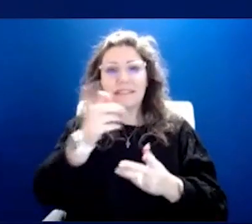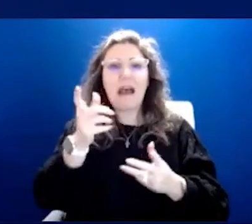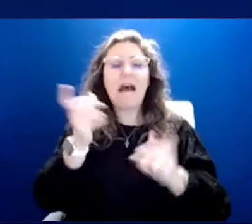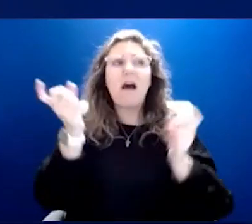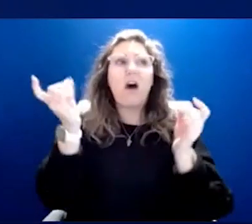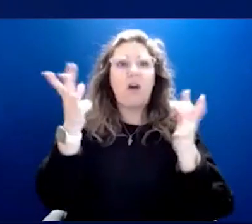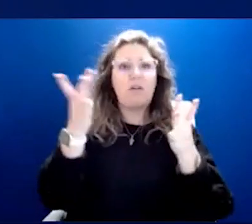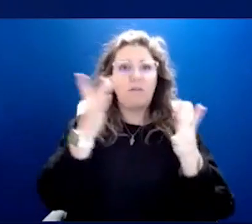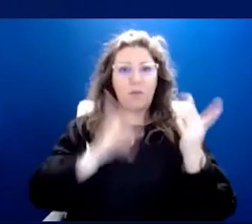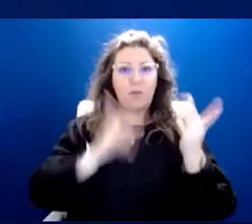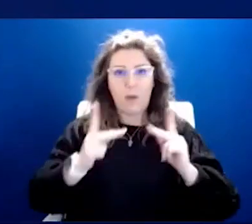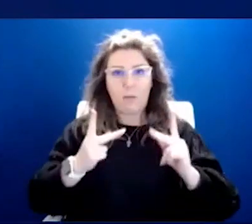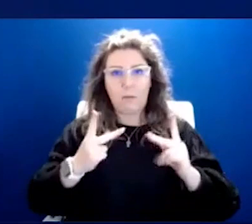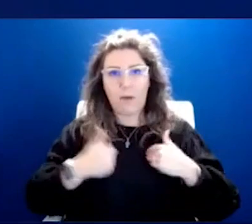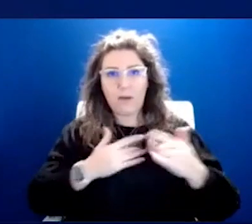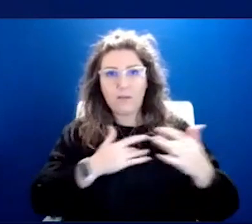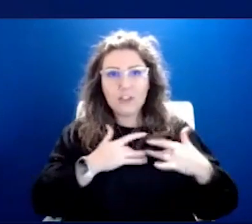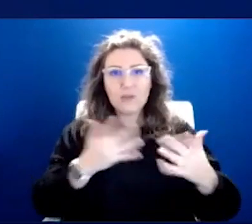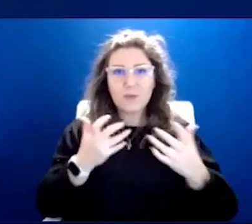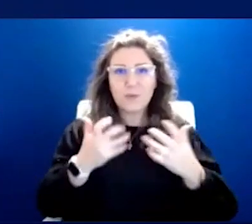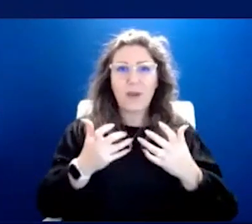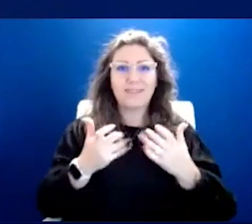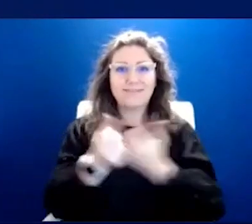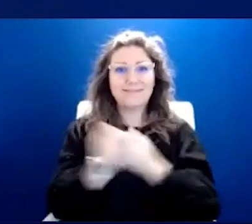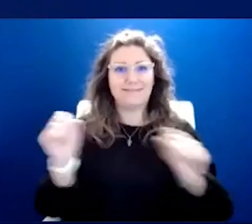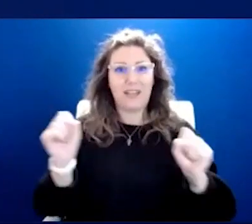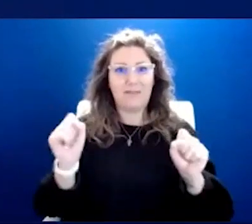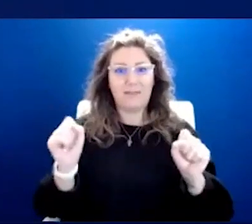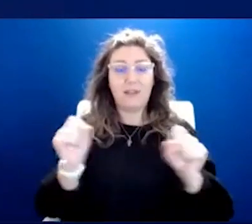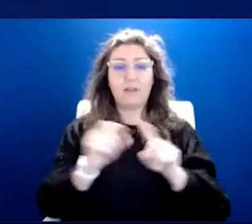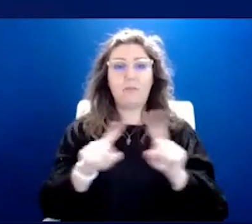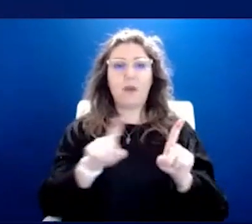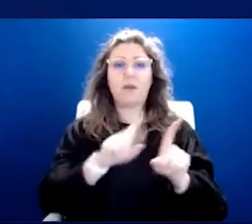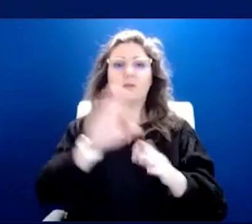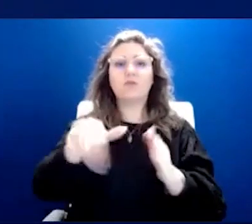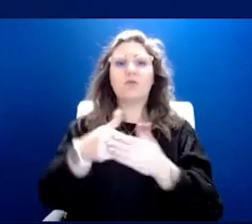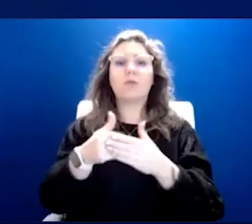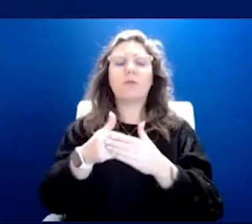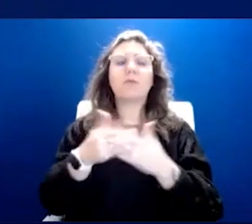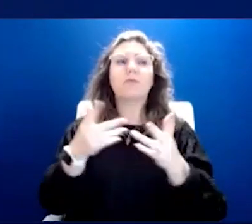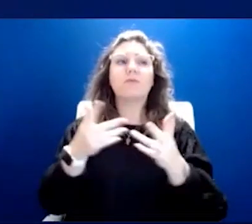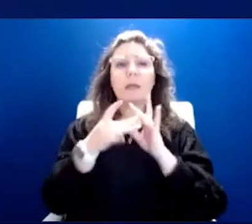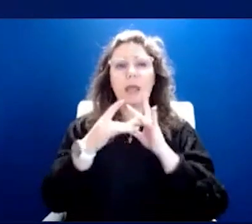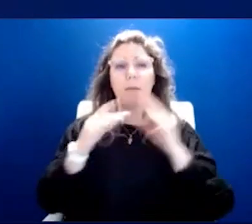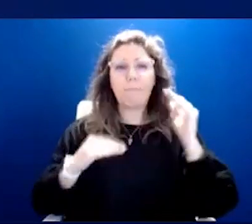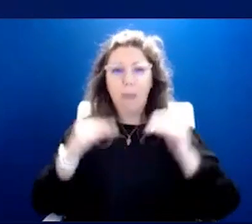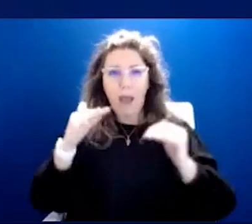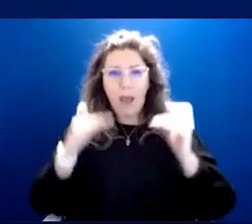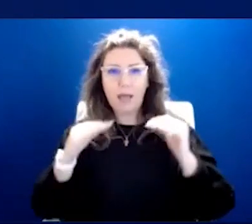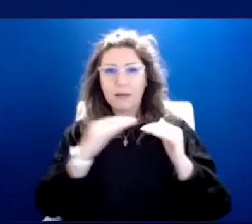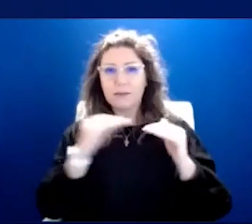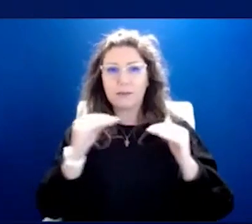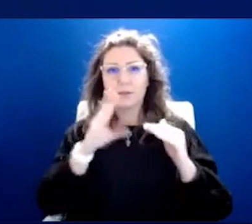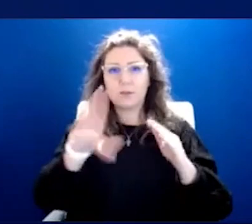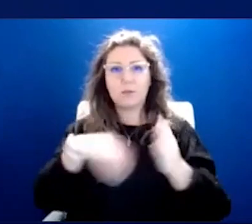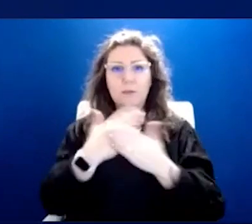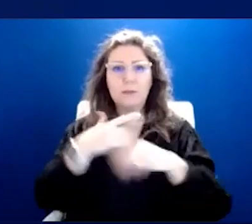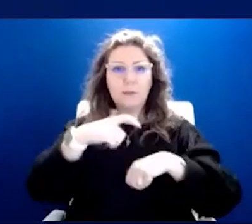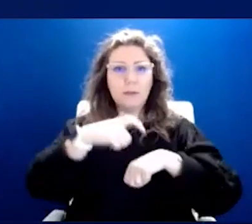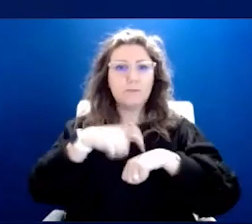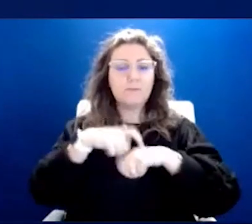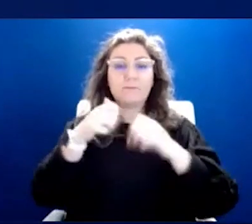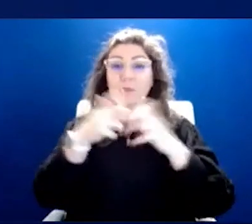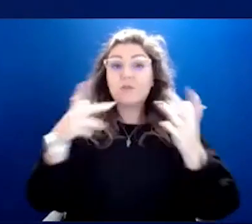want to be safe mm-hmm. with these things. But it's all about balancing. And I think we've come to a time where there's so much information out